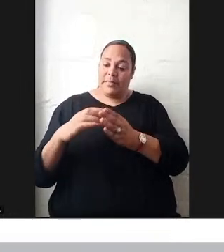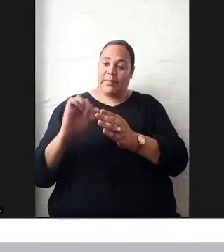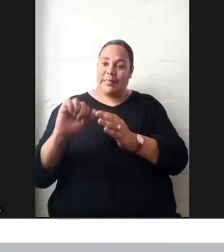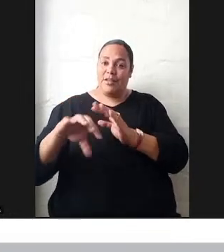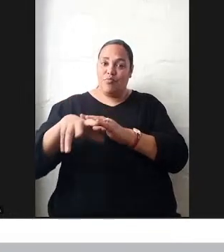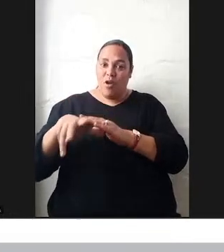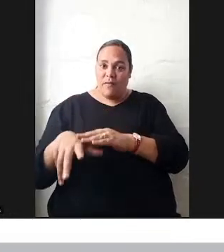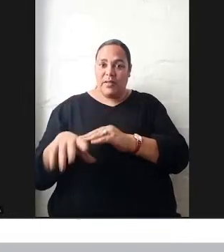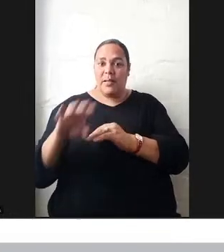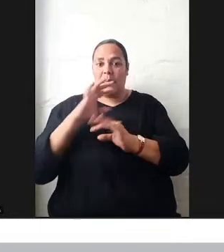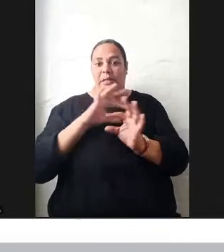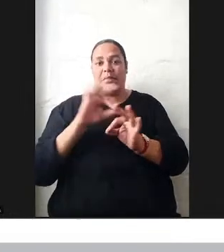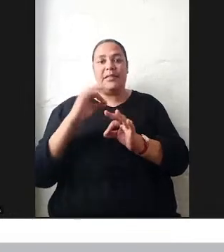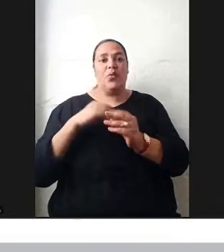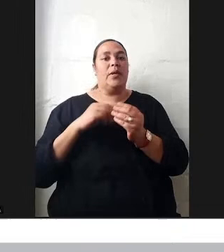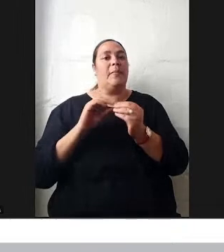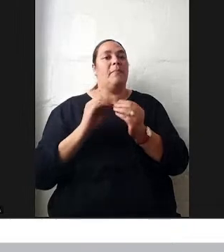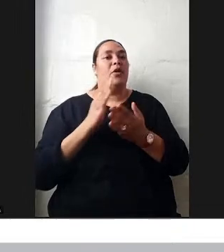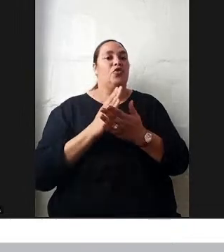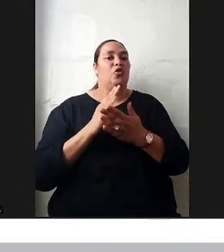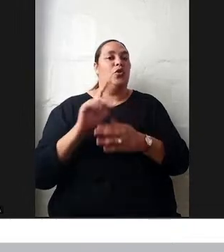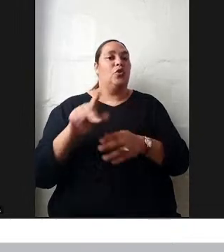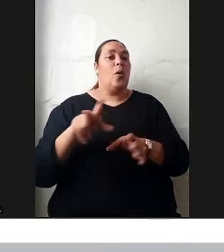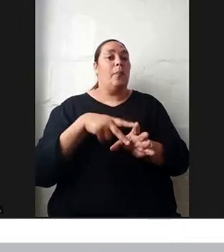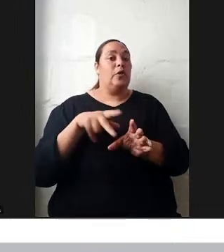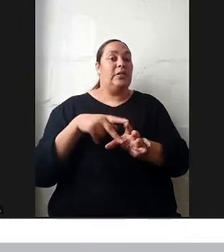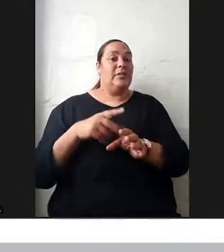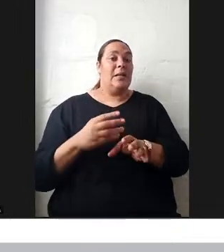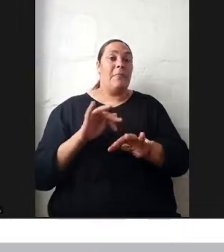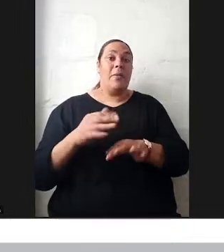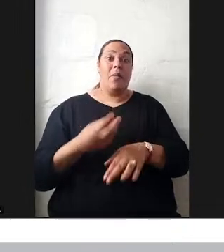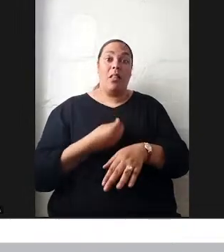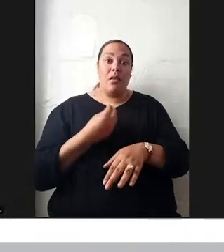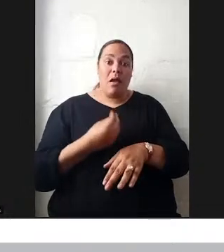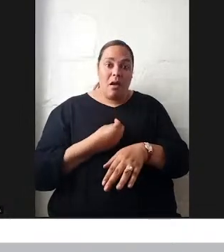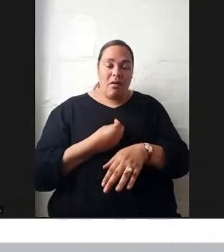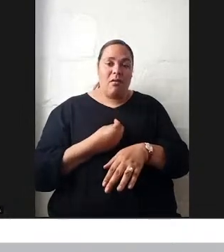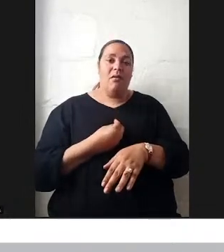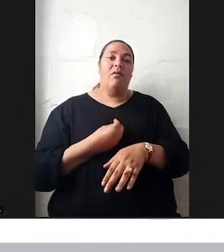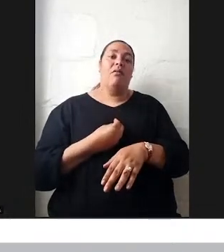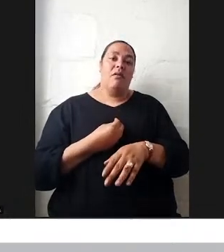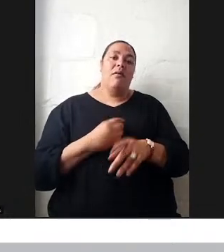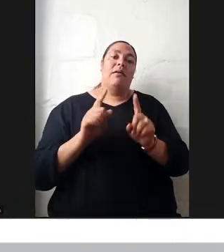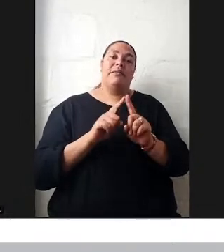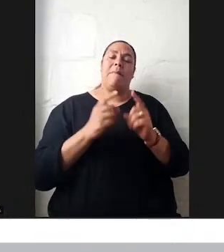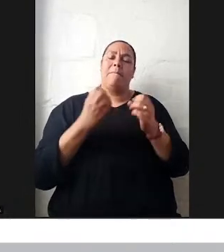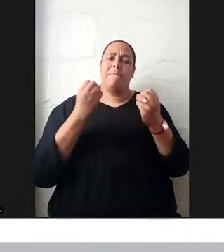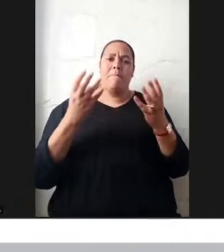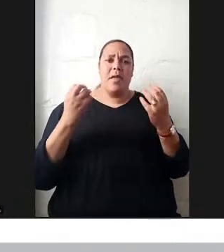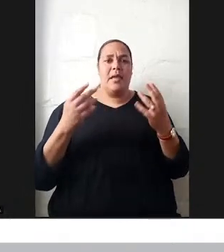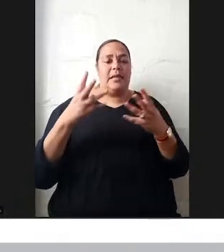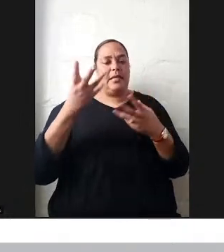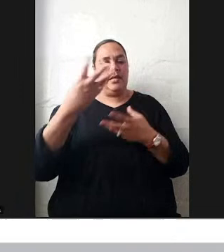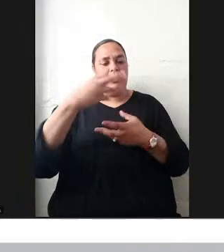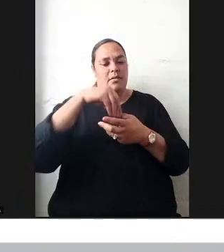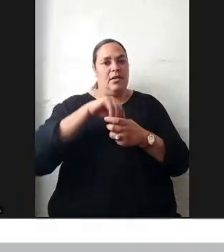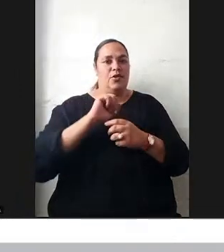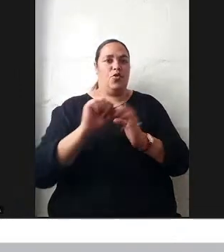we are ensuring that participation of young people and many into the